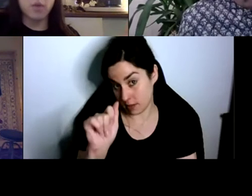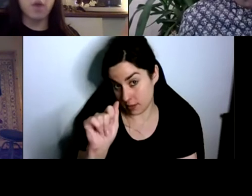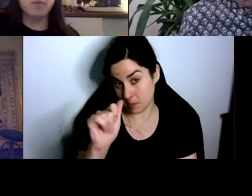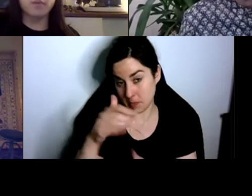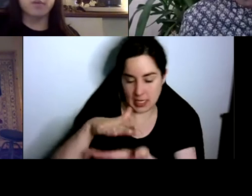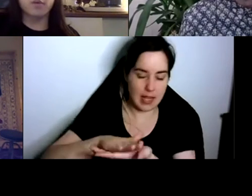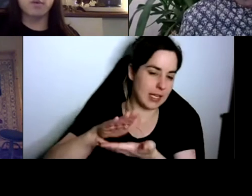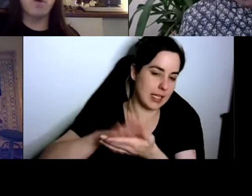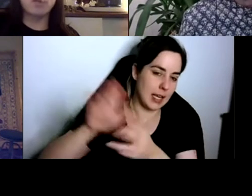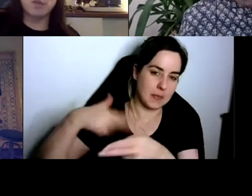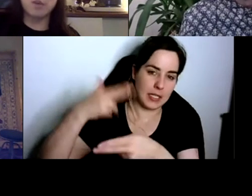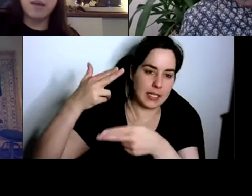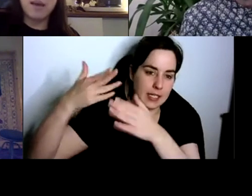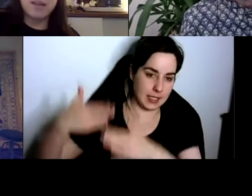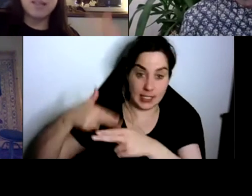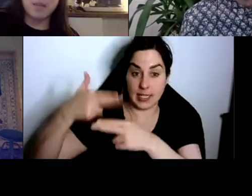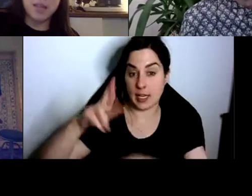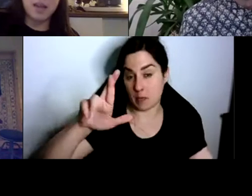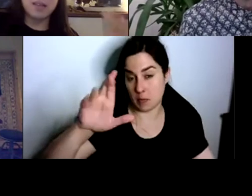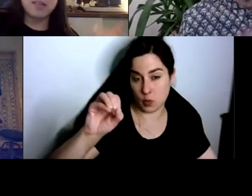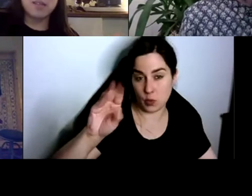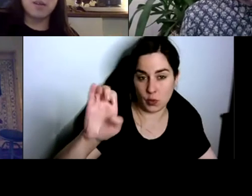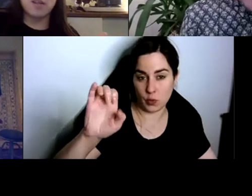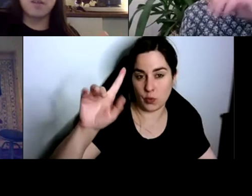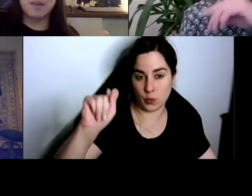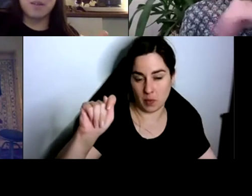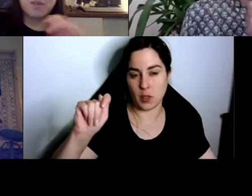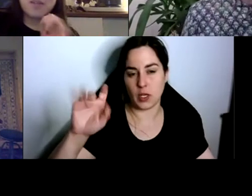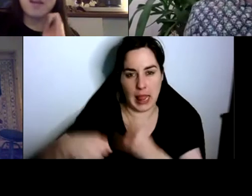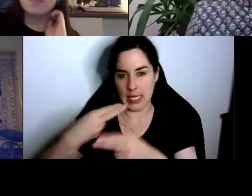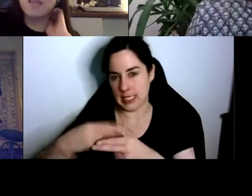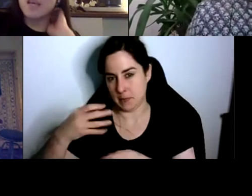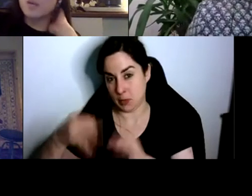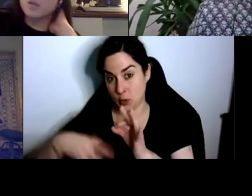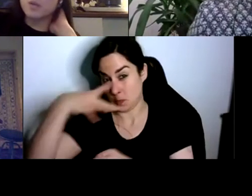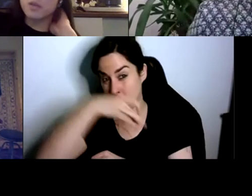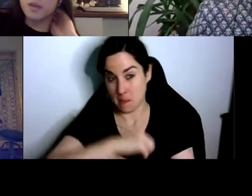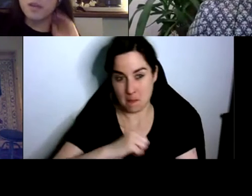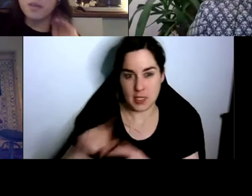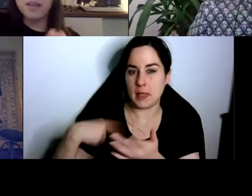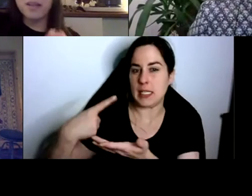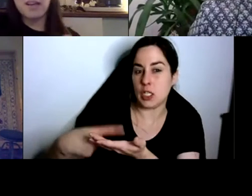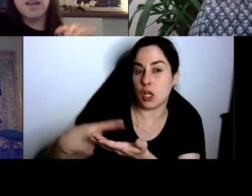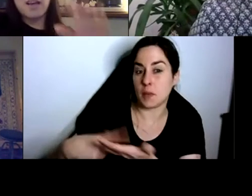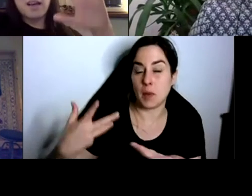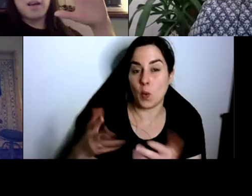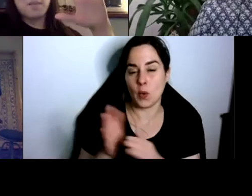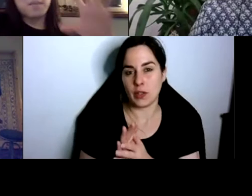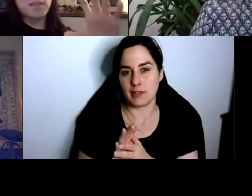academic named Robert McRuer who also simultaneously talked about crypt times, which was really funny. But